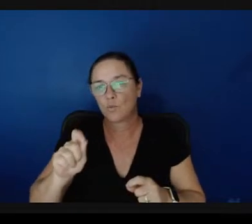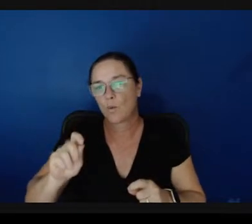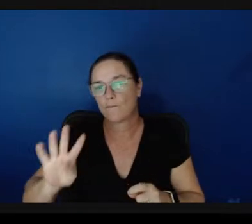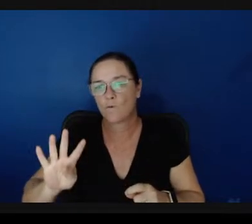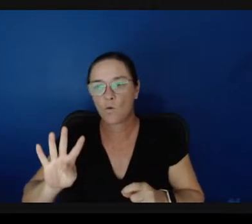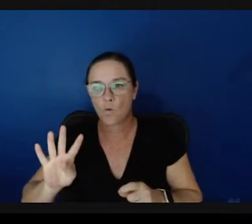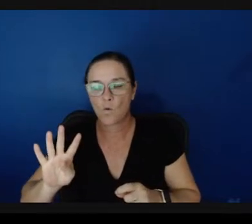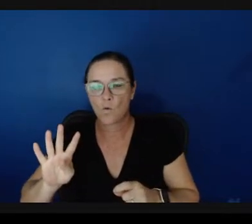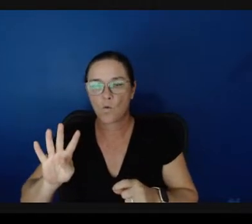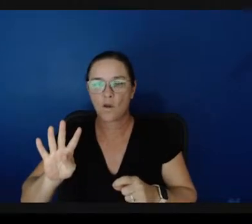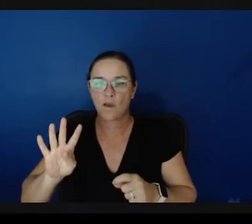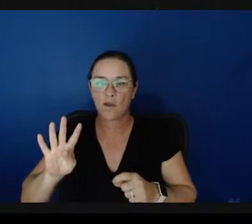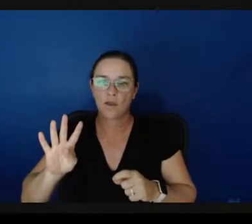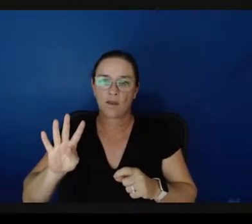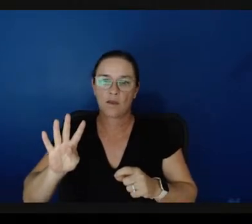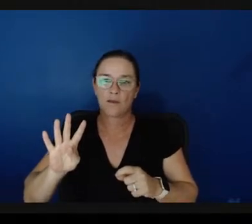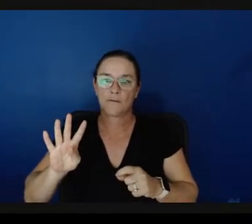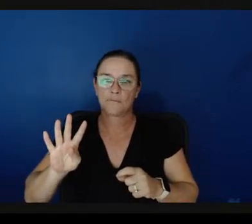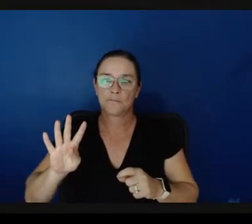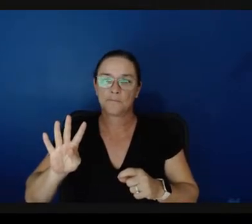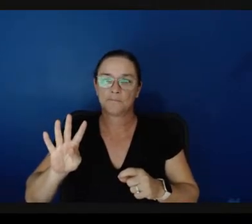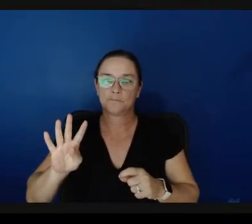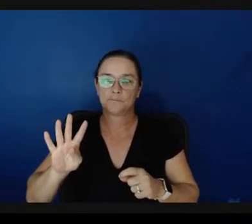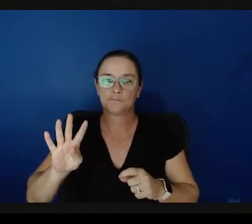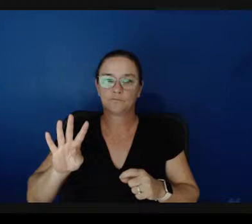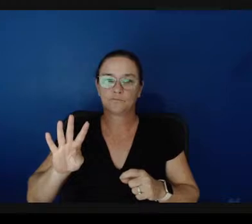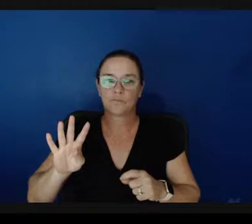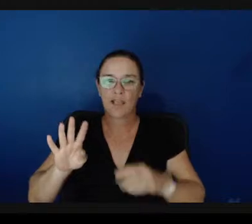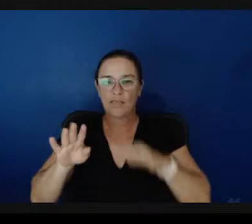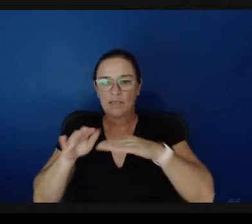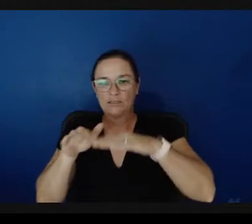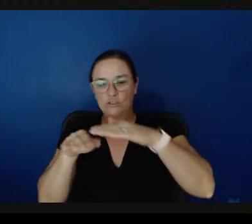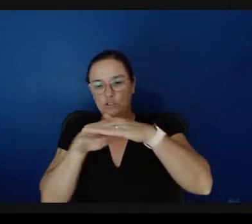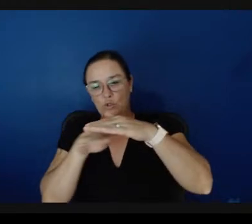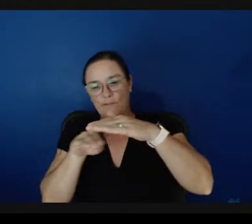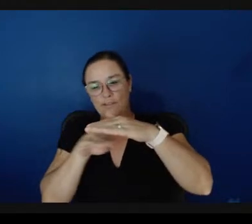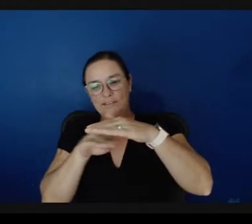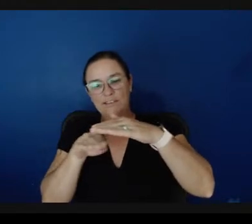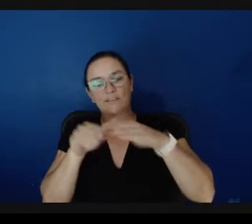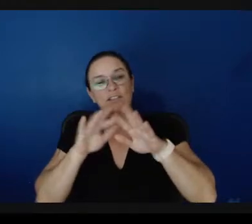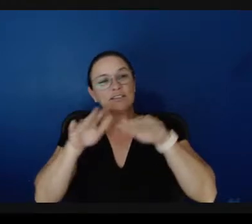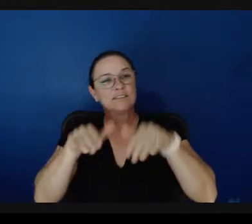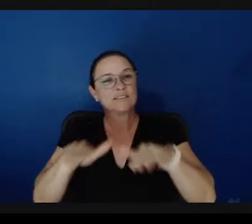was probably right at the surface of the seafloor,